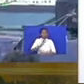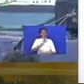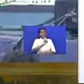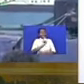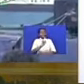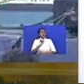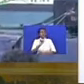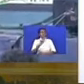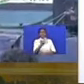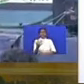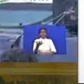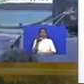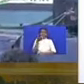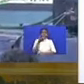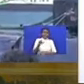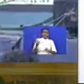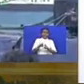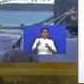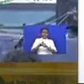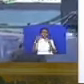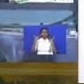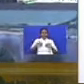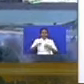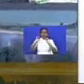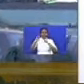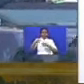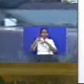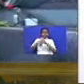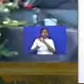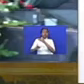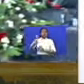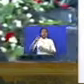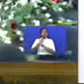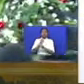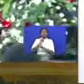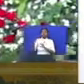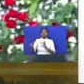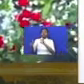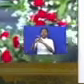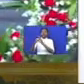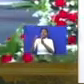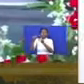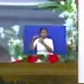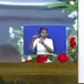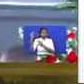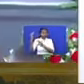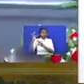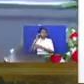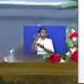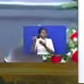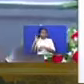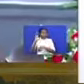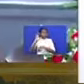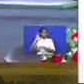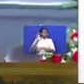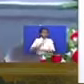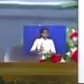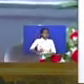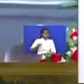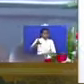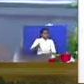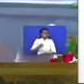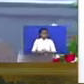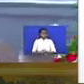can trace that juice to a believer. I can trace the flour to a believer. Most of you will go to